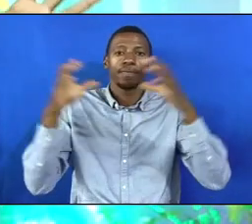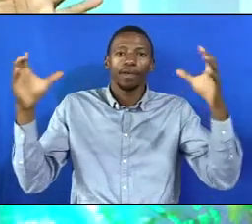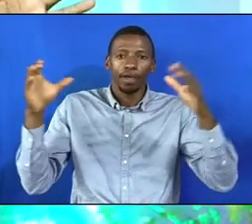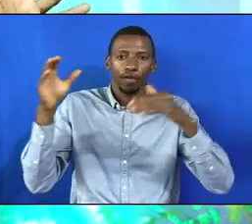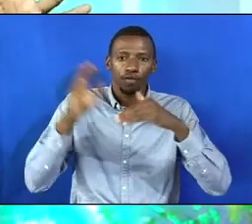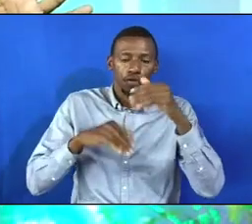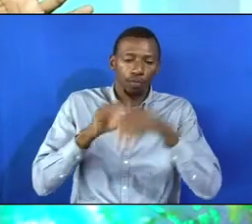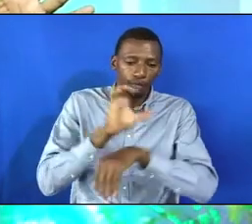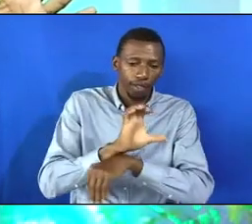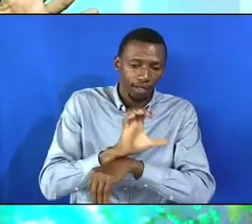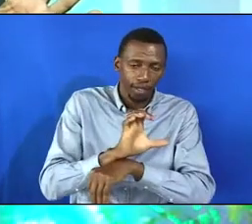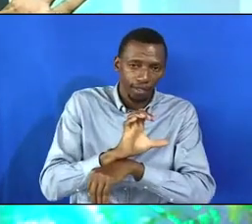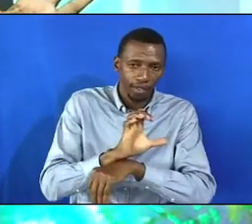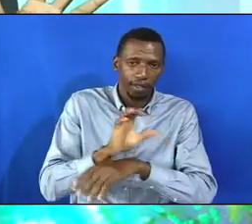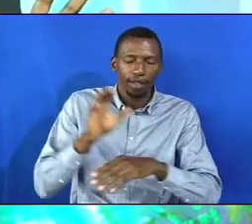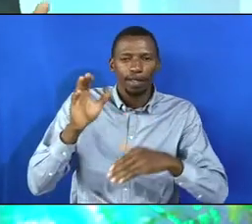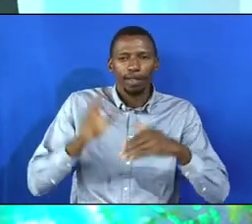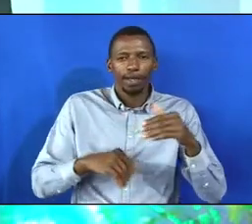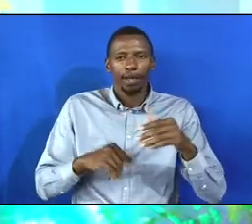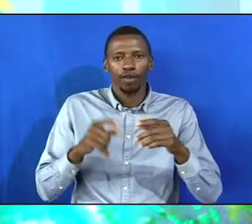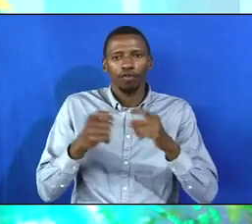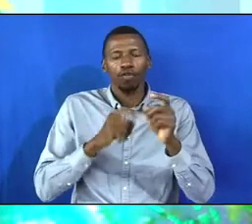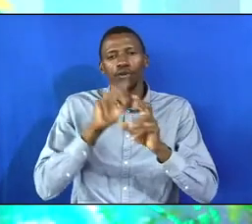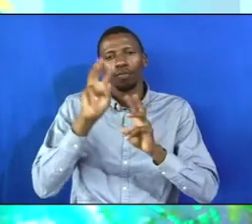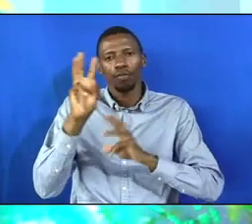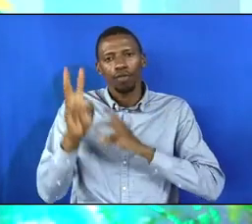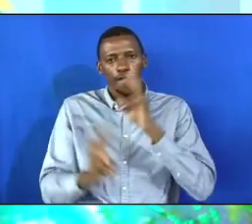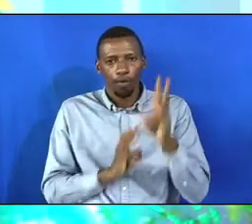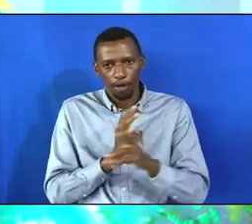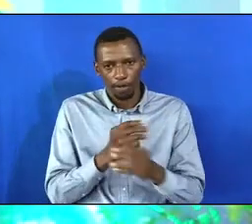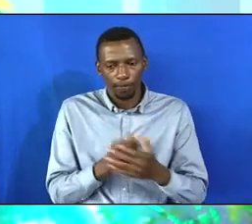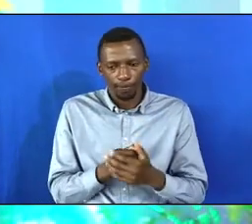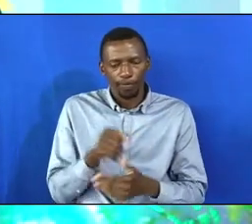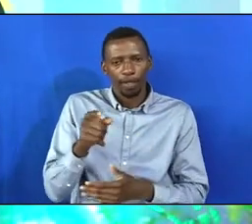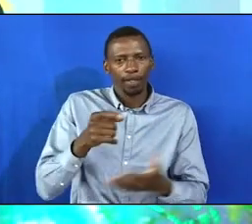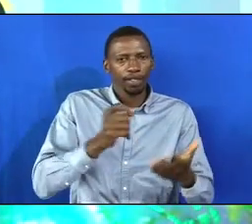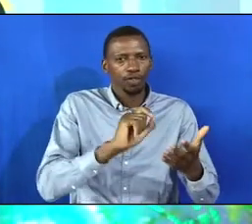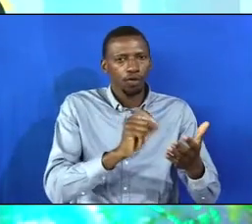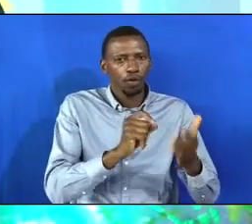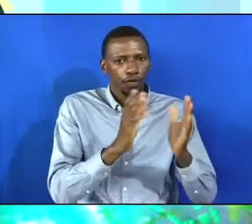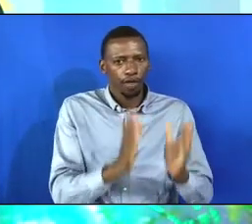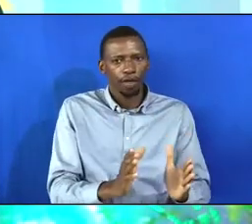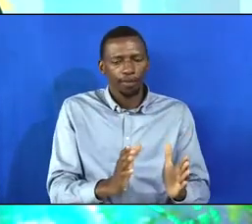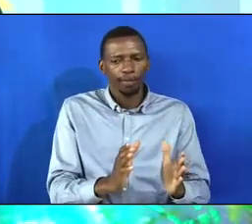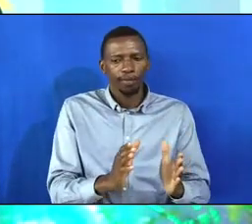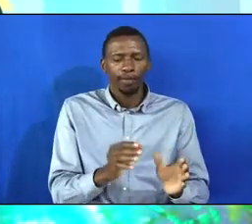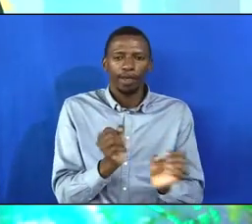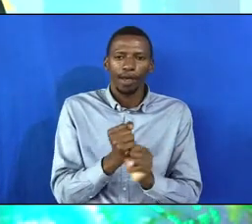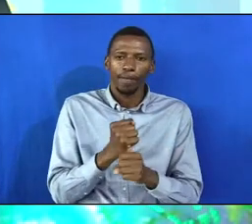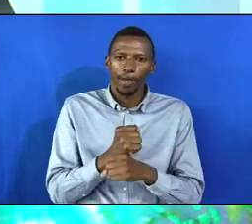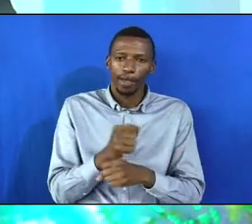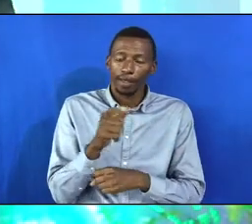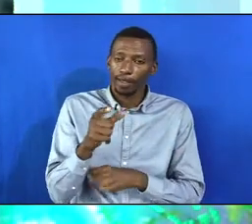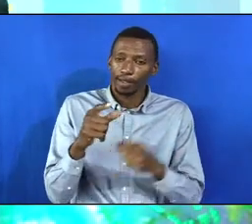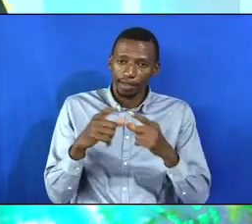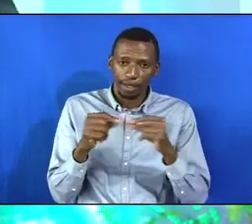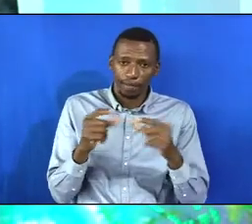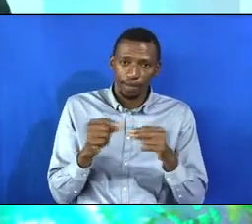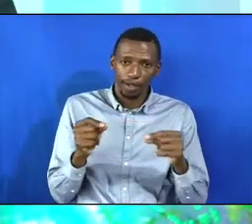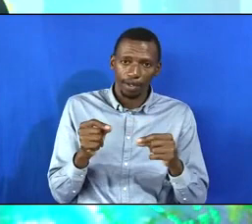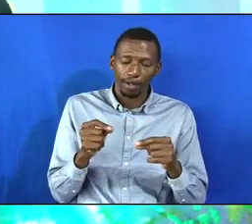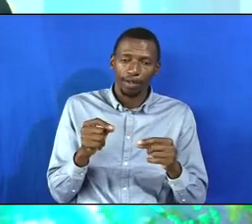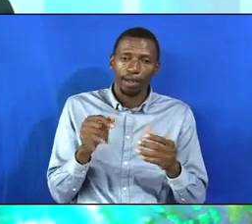the world. This author here makes a startling statement that we